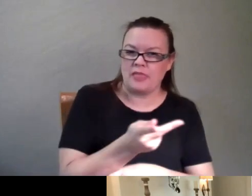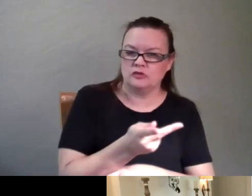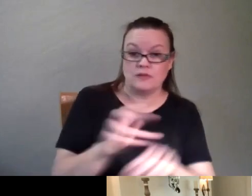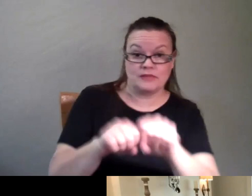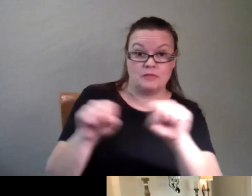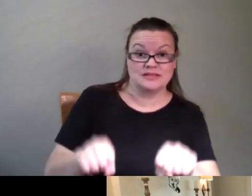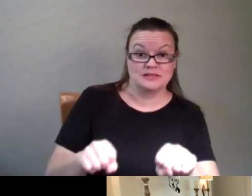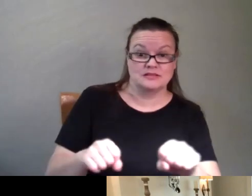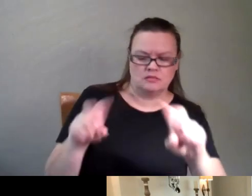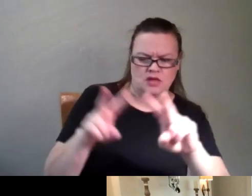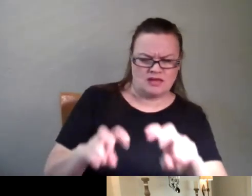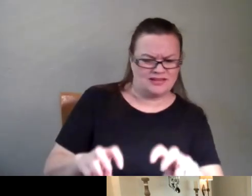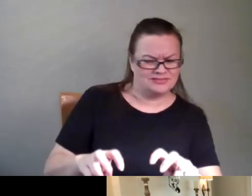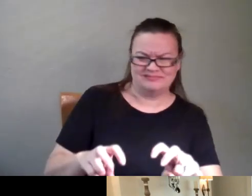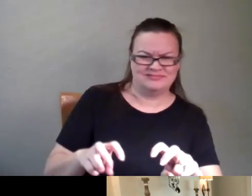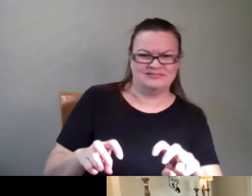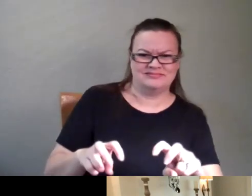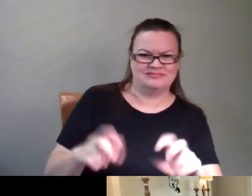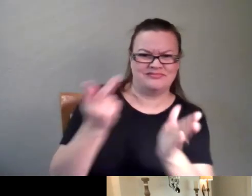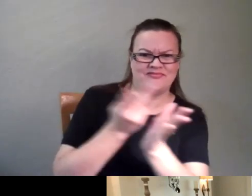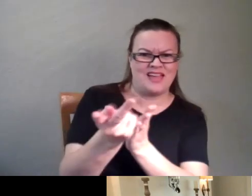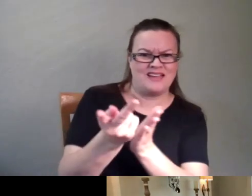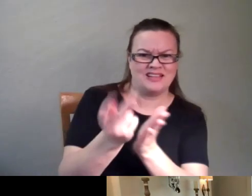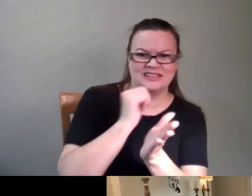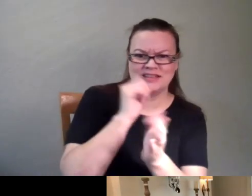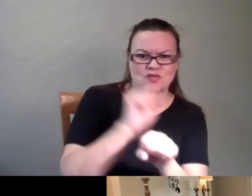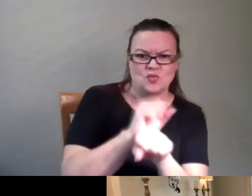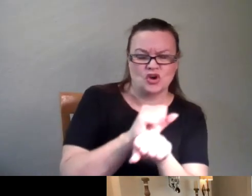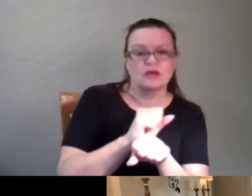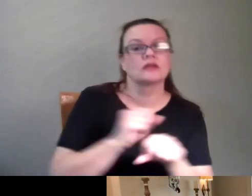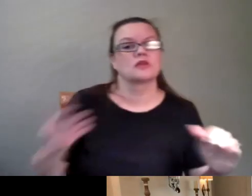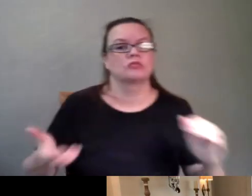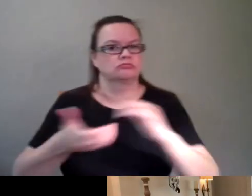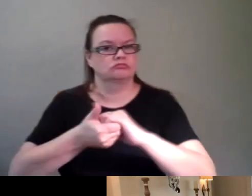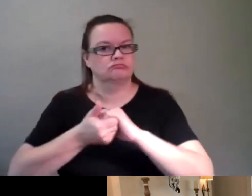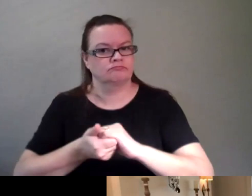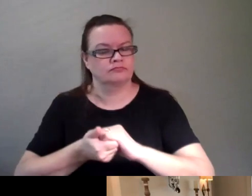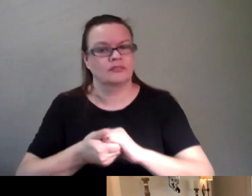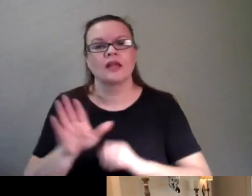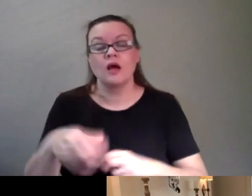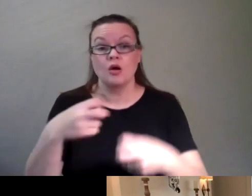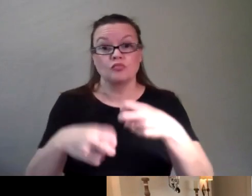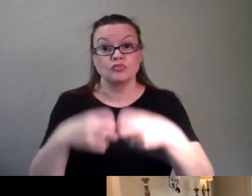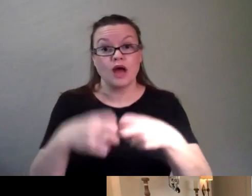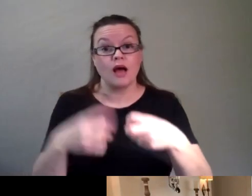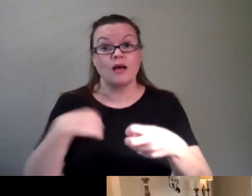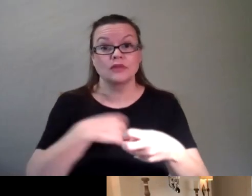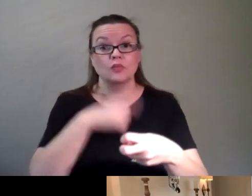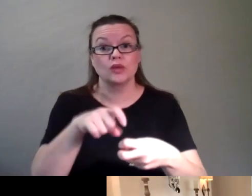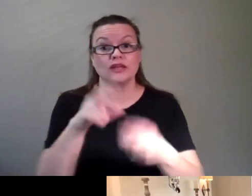is necessarily left or right. Some are just problems that need to be fixed. No one would think this would